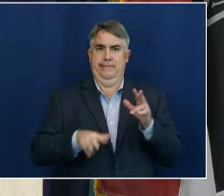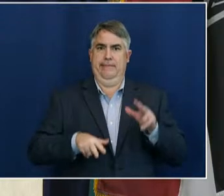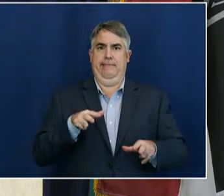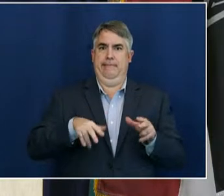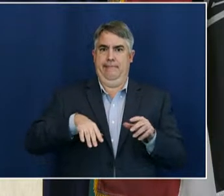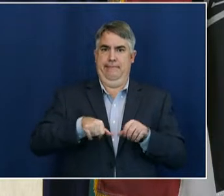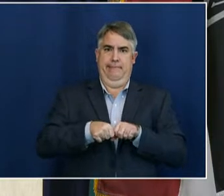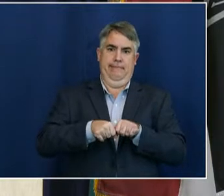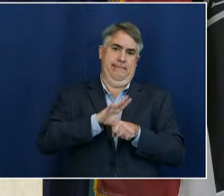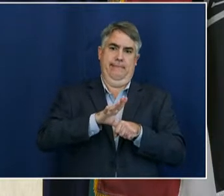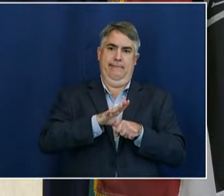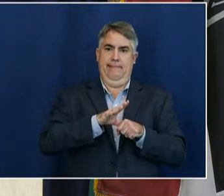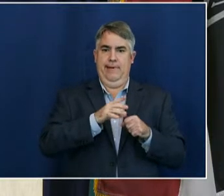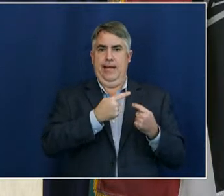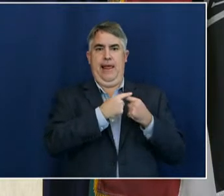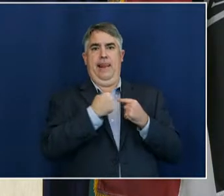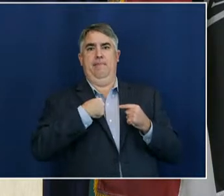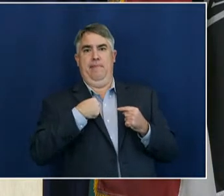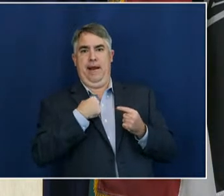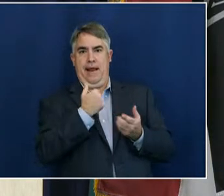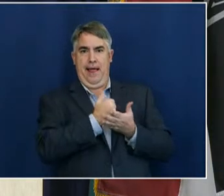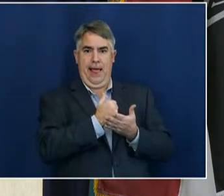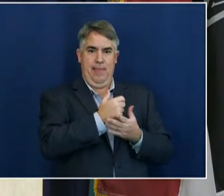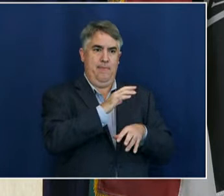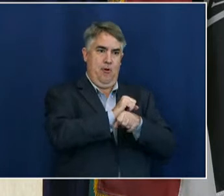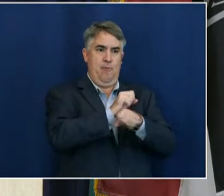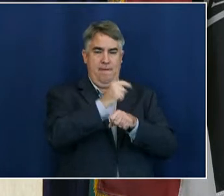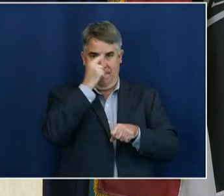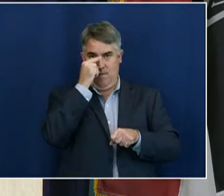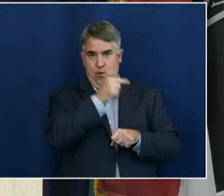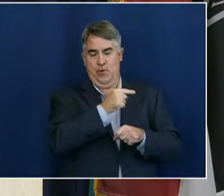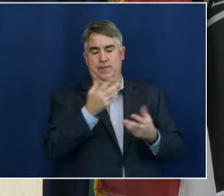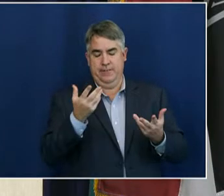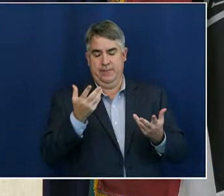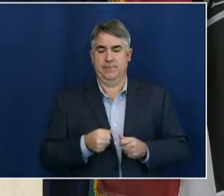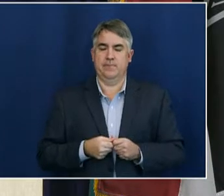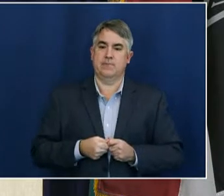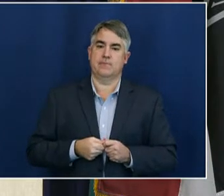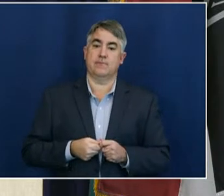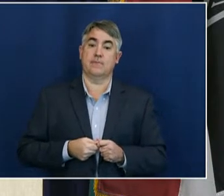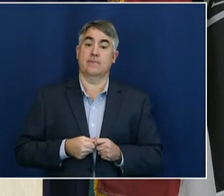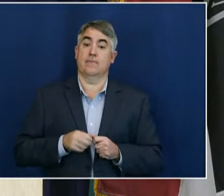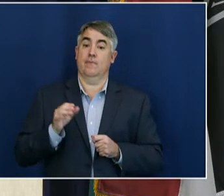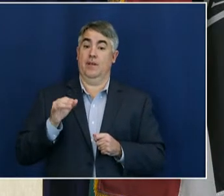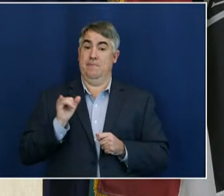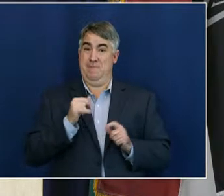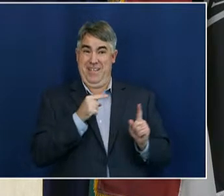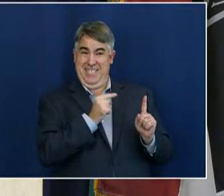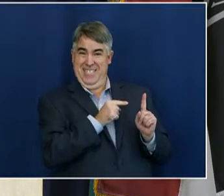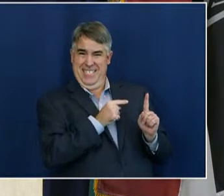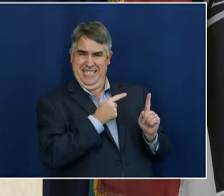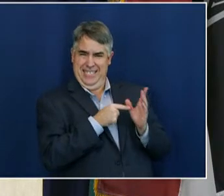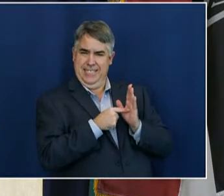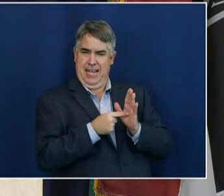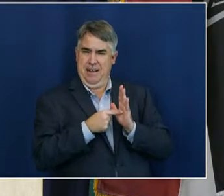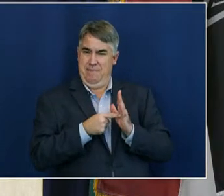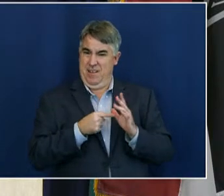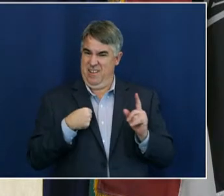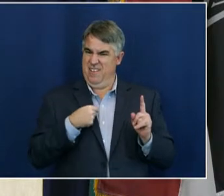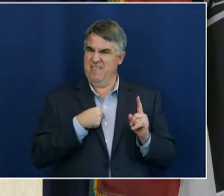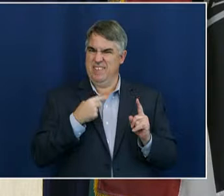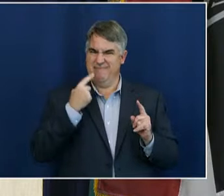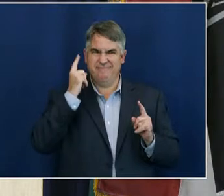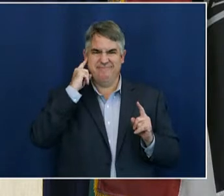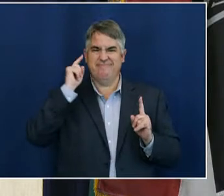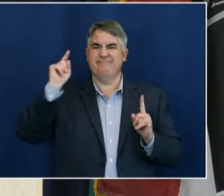on me to make all those kinds of appointments and reservations for her. So people like that, we're hearing that they are having